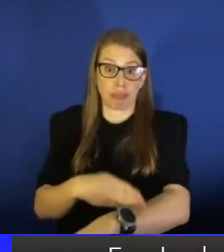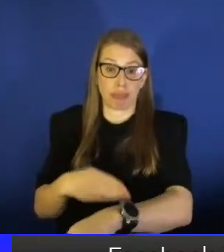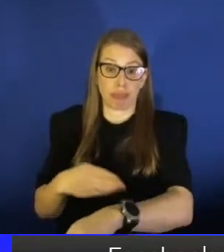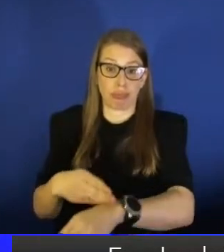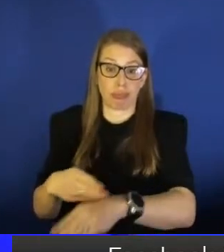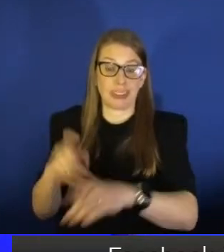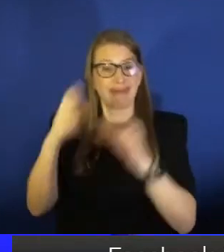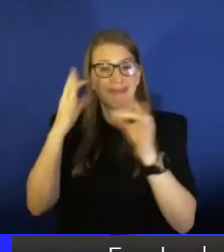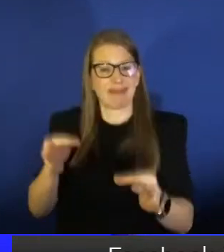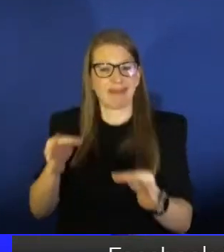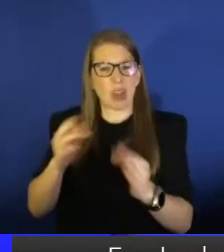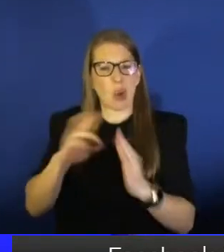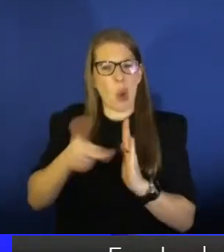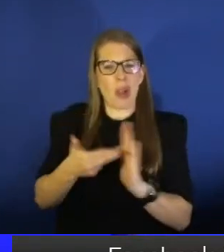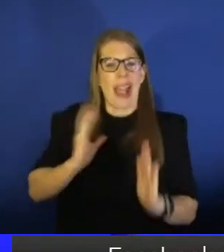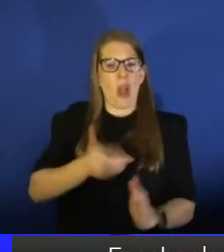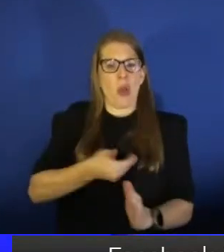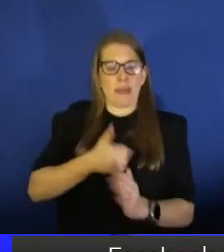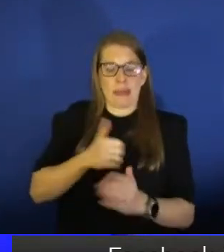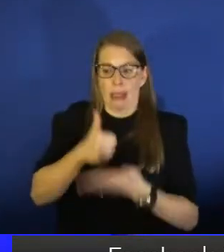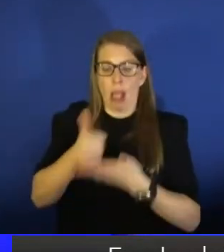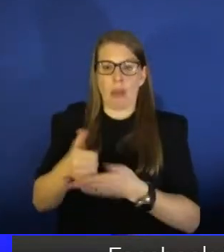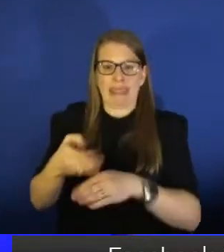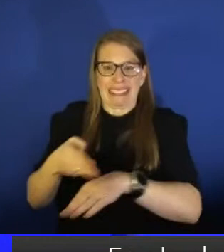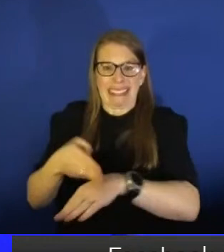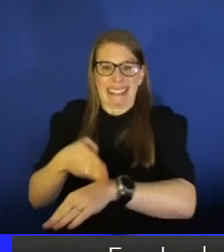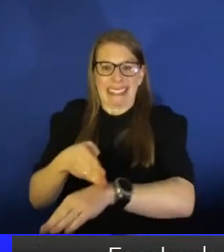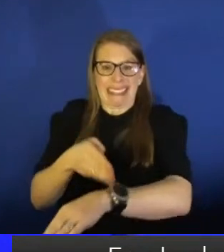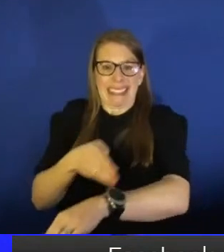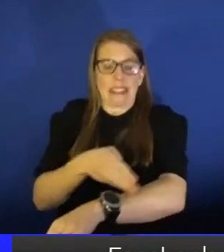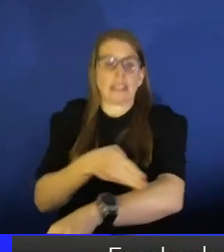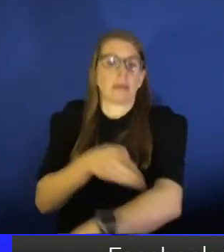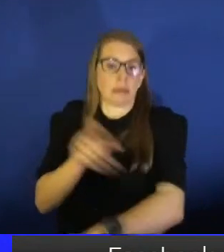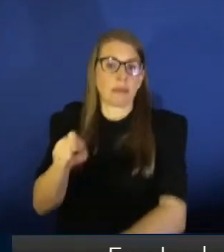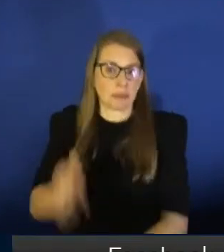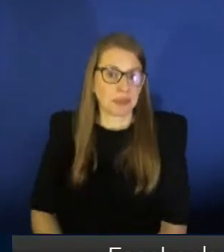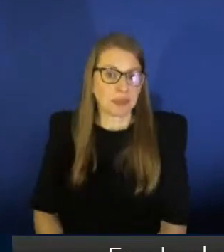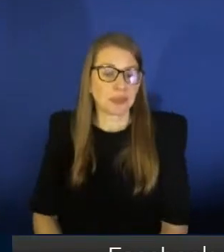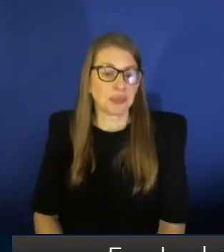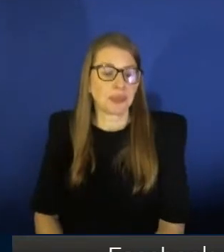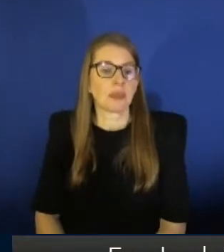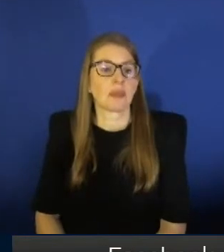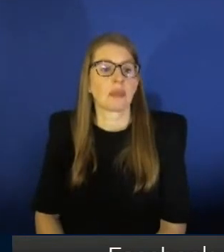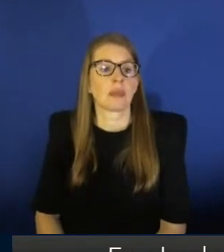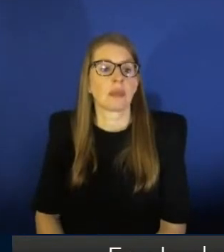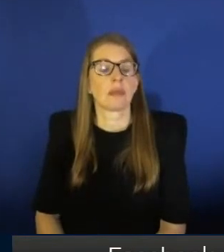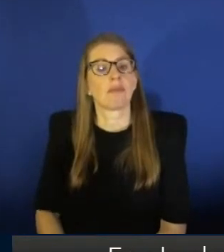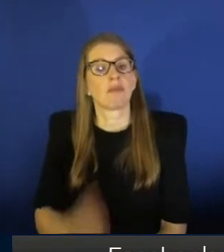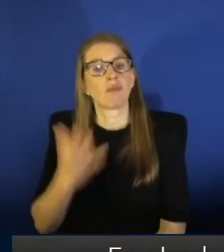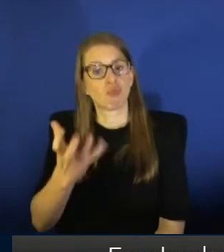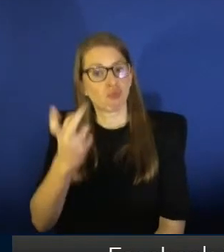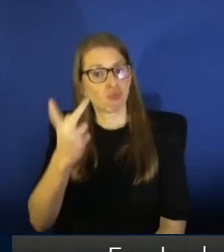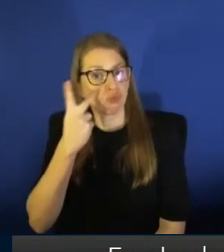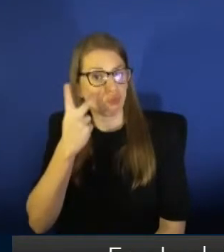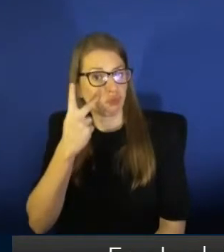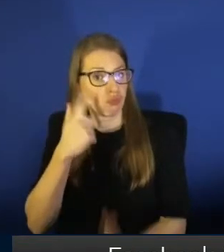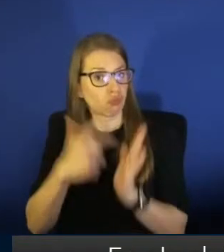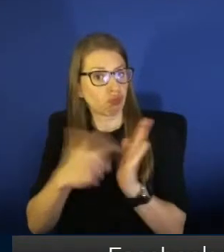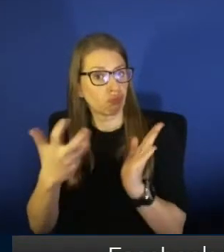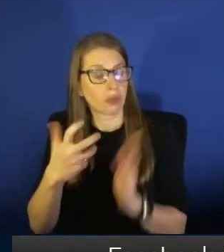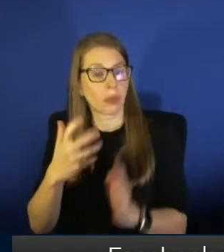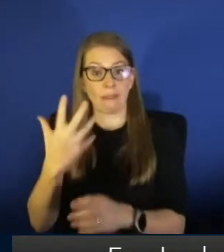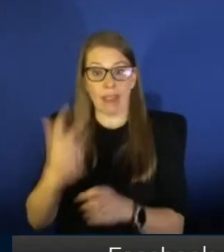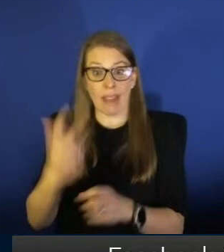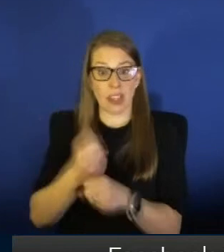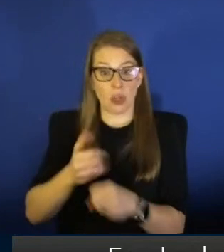and what can we do to start making some improvement in those numbers. Dr. Ojo, what would you like to see? Yes, in 5 years, we hope